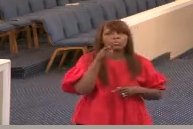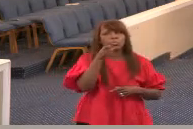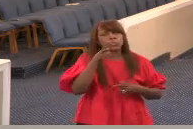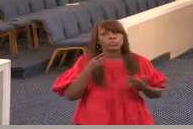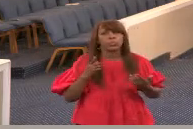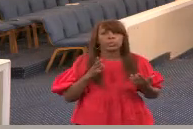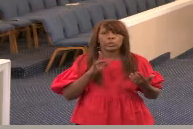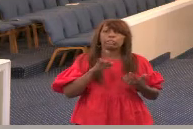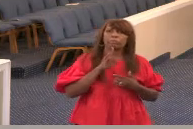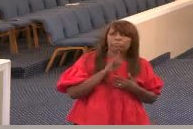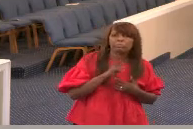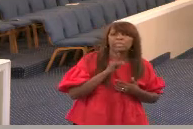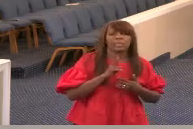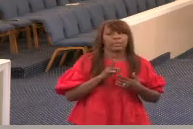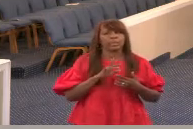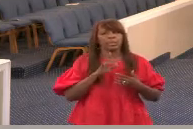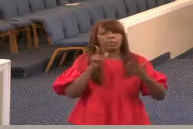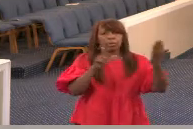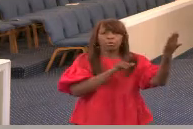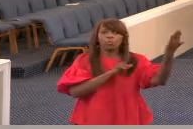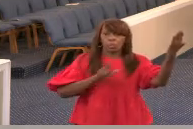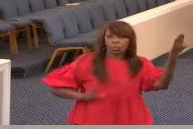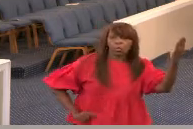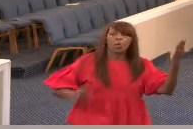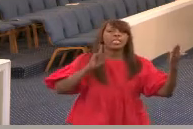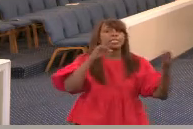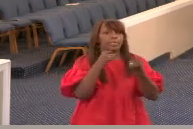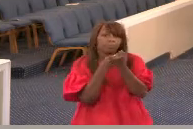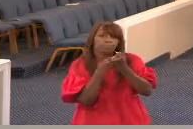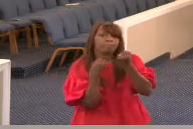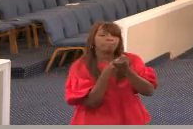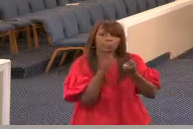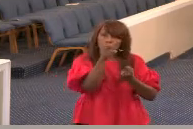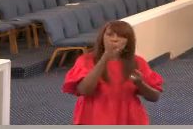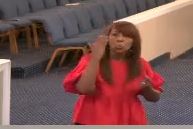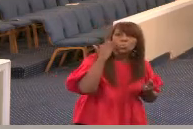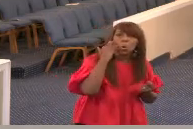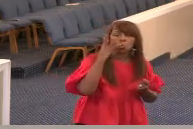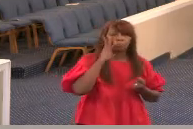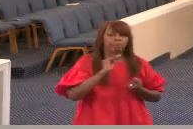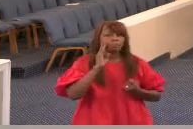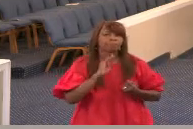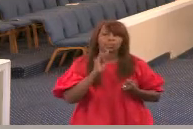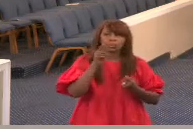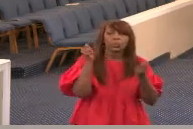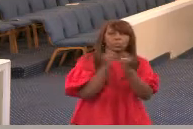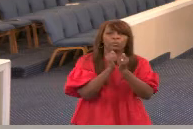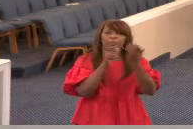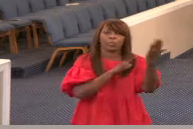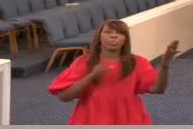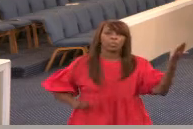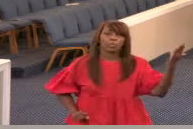I mean, really, the Lord is our anchor. Somebody knows exactly what I'm talking about.